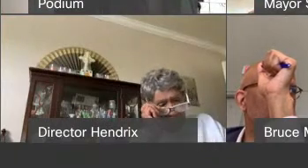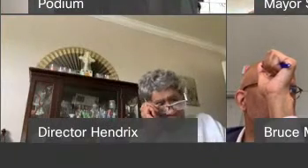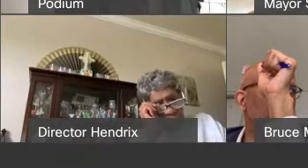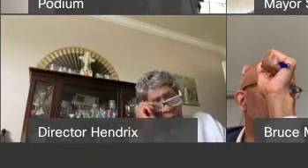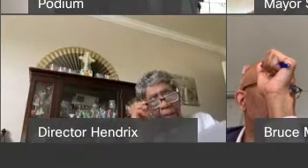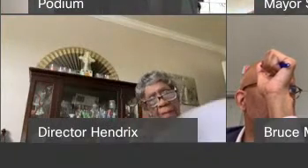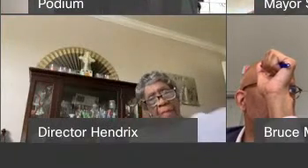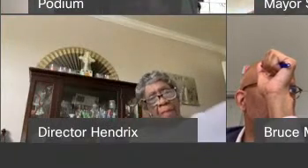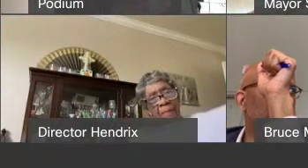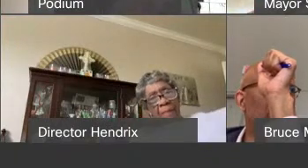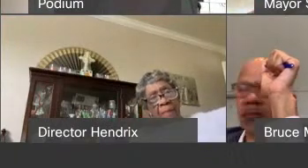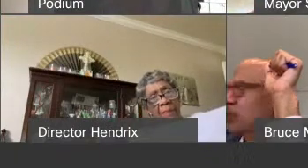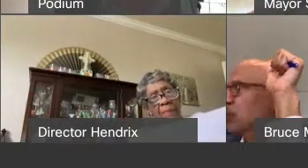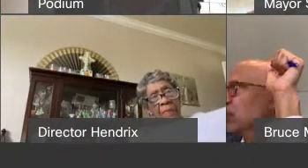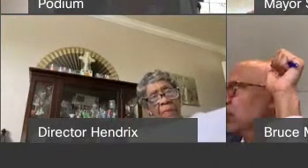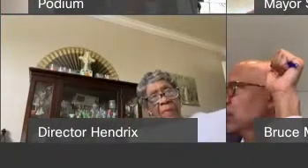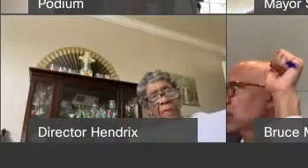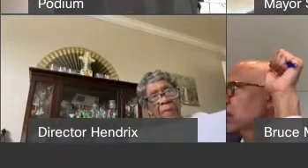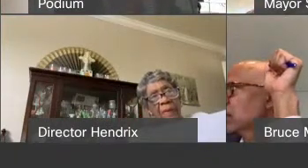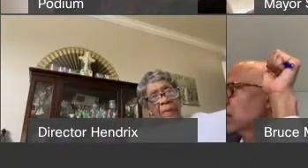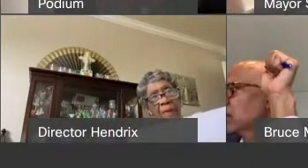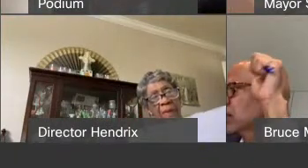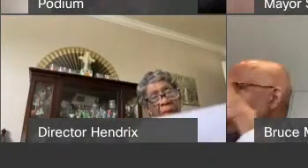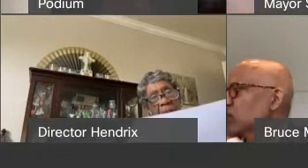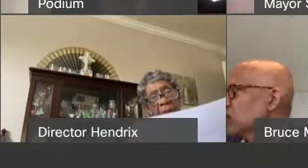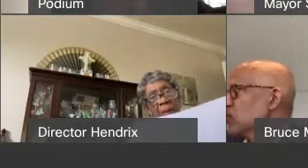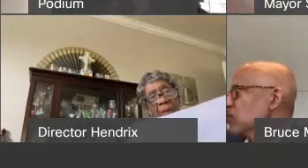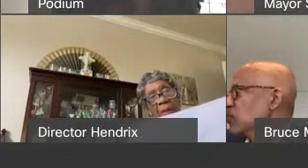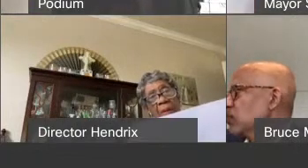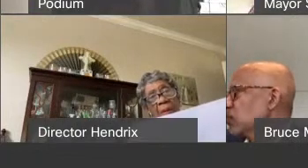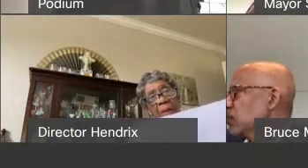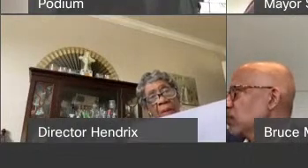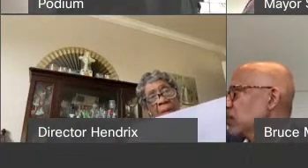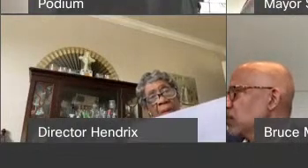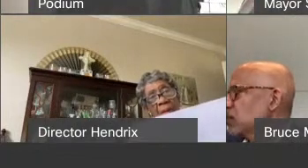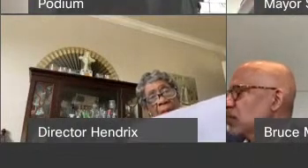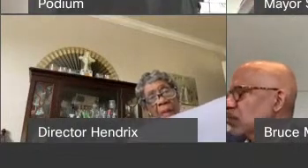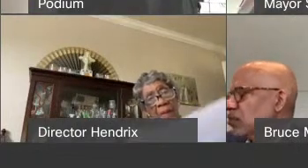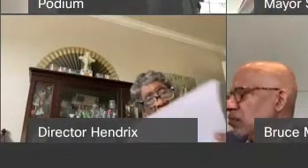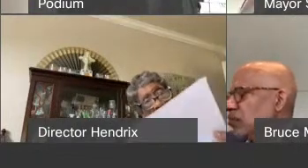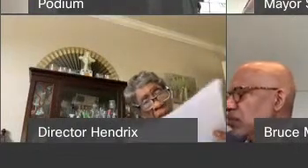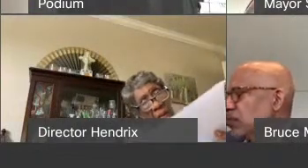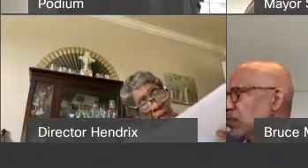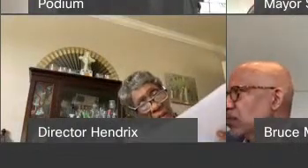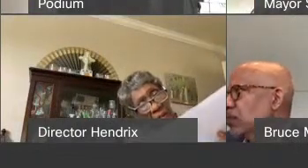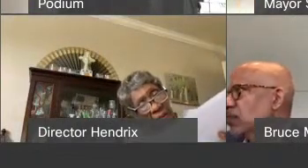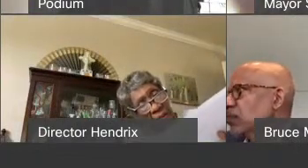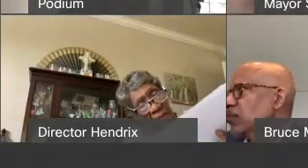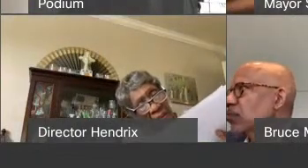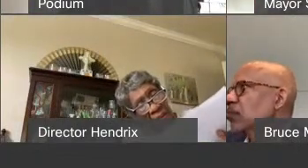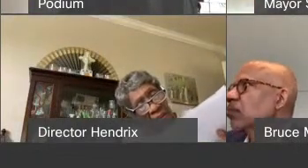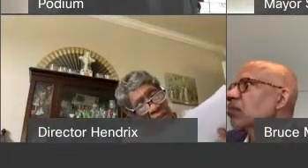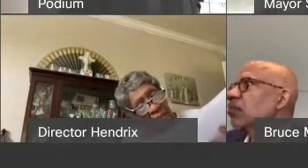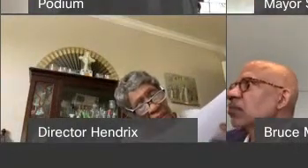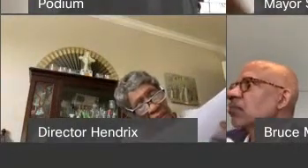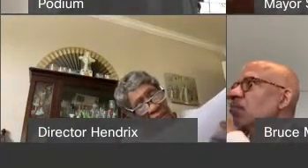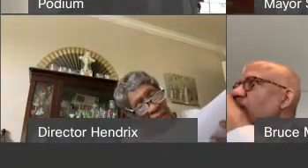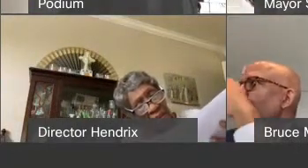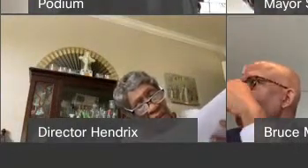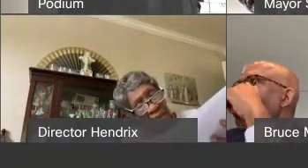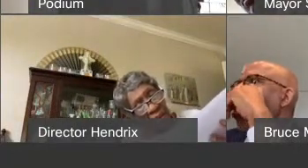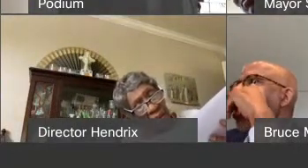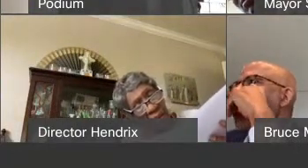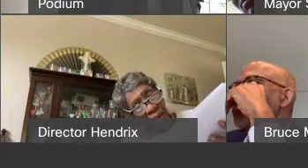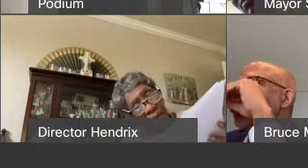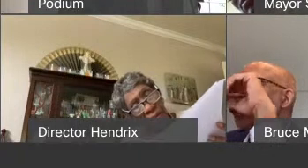store. That's on the, I guess, the southeast corner of that intersection. The